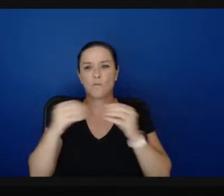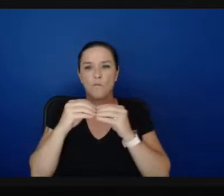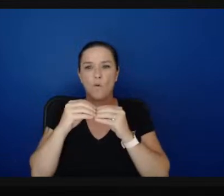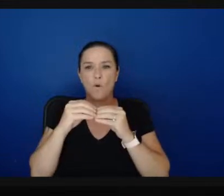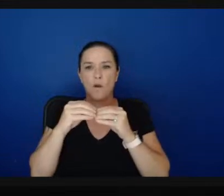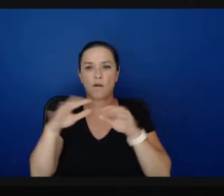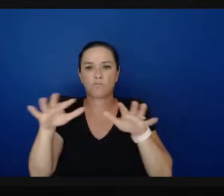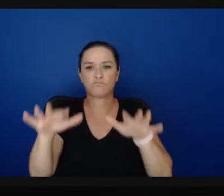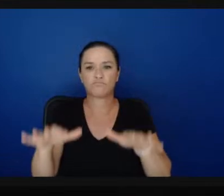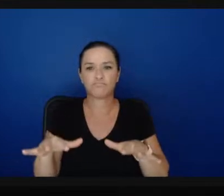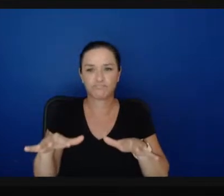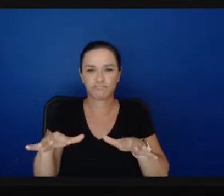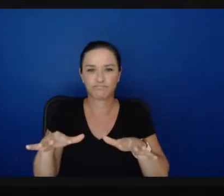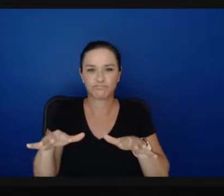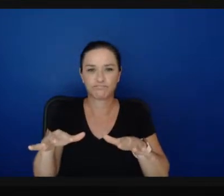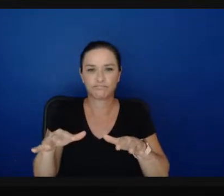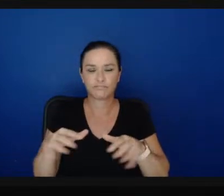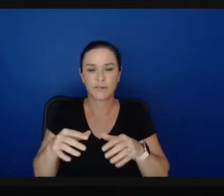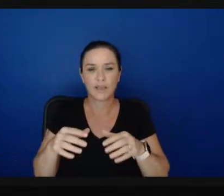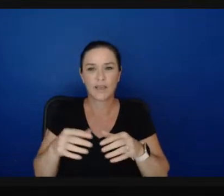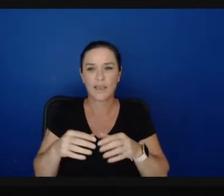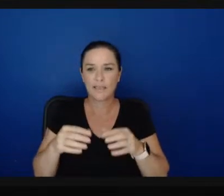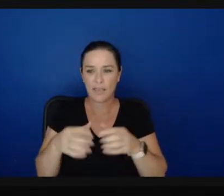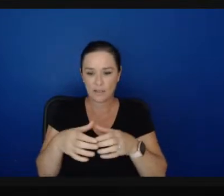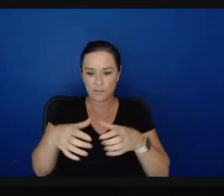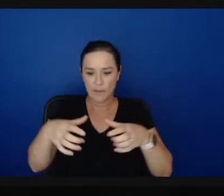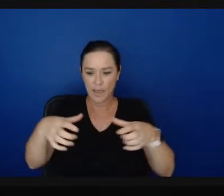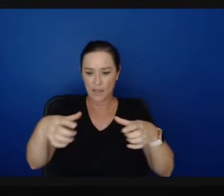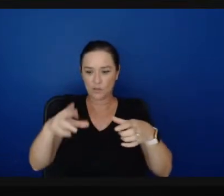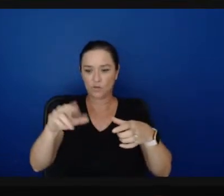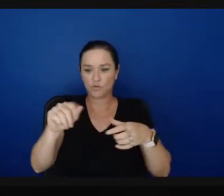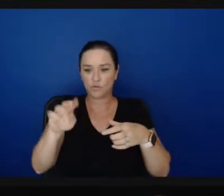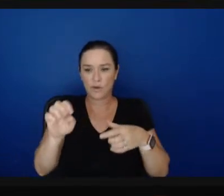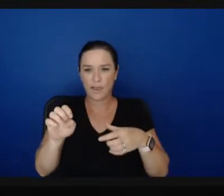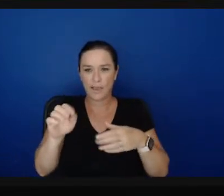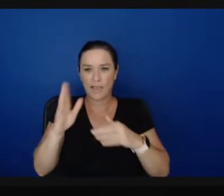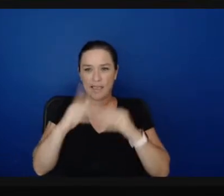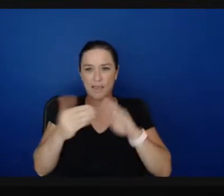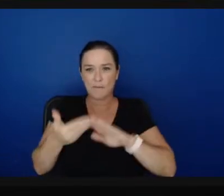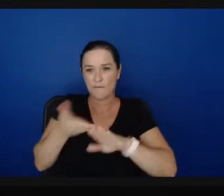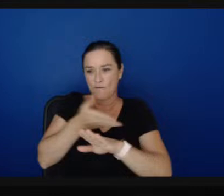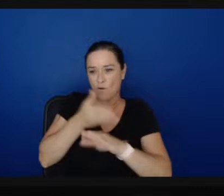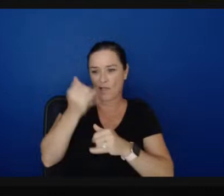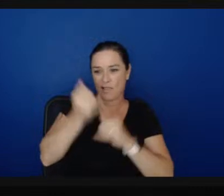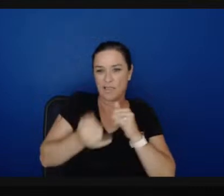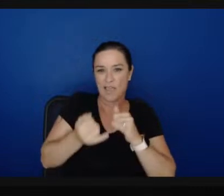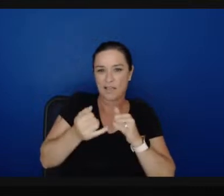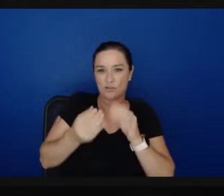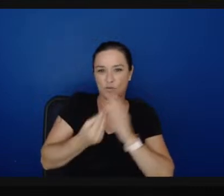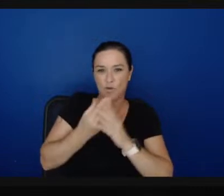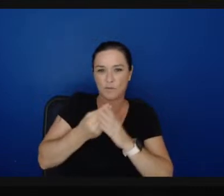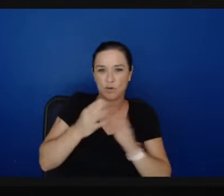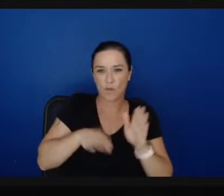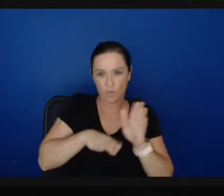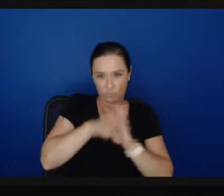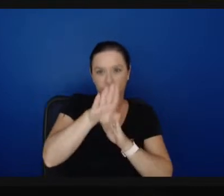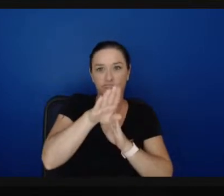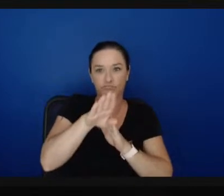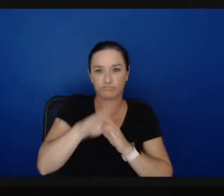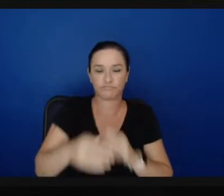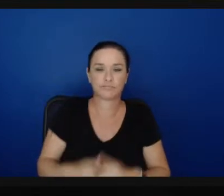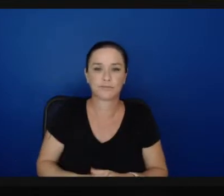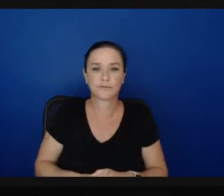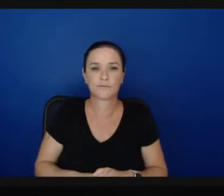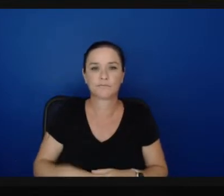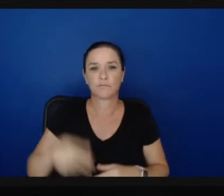subdued in its expansion rate than prior to the last eruption in September there. Right?